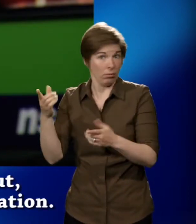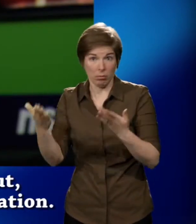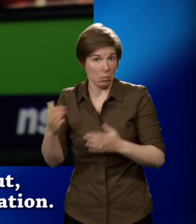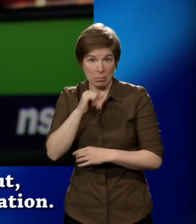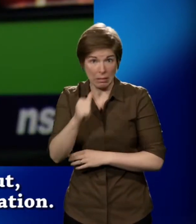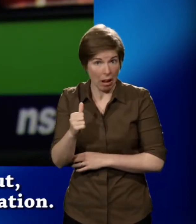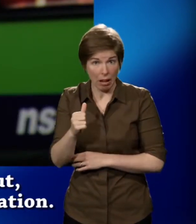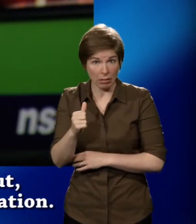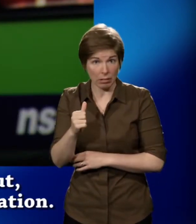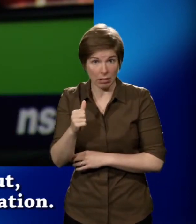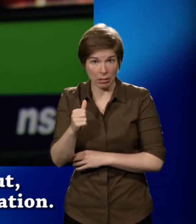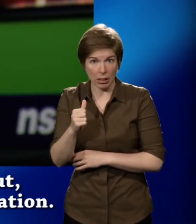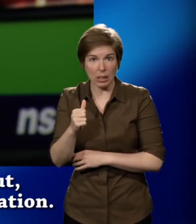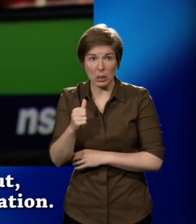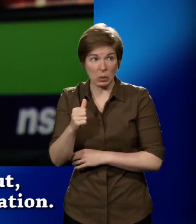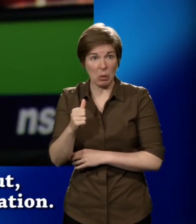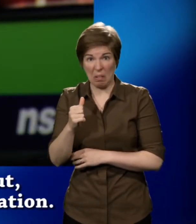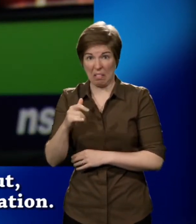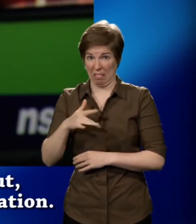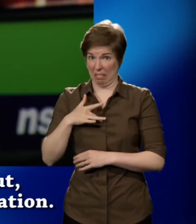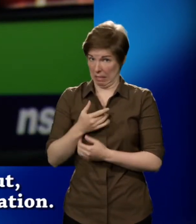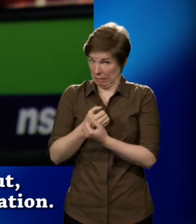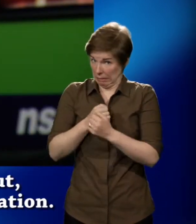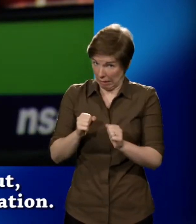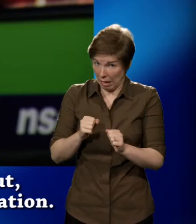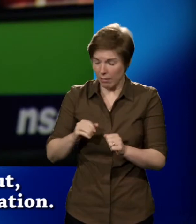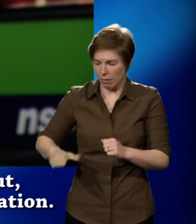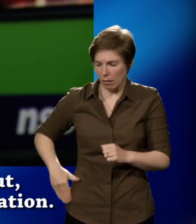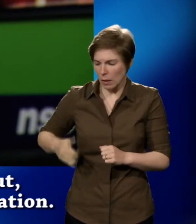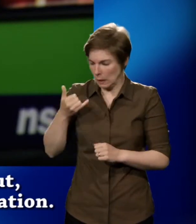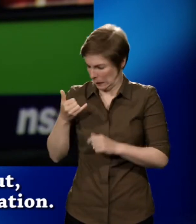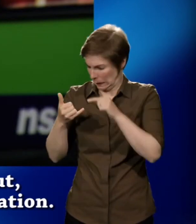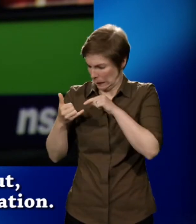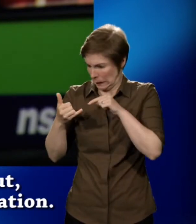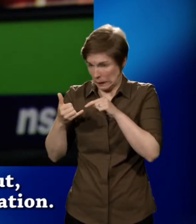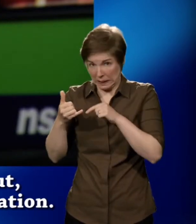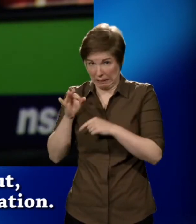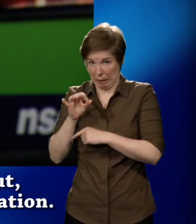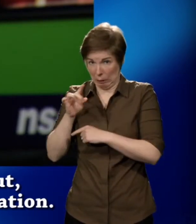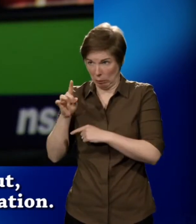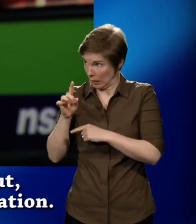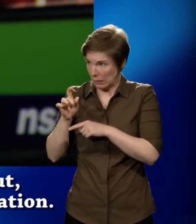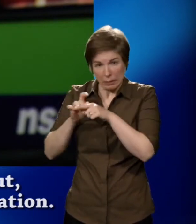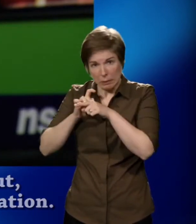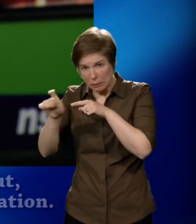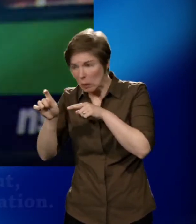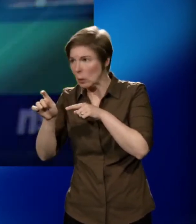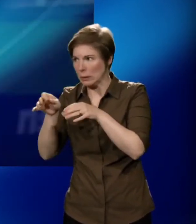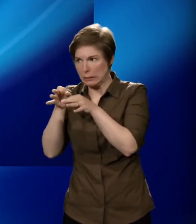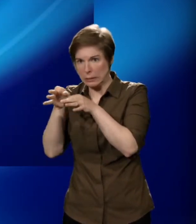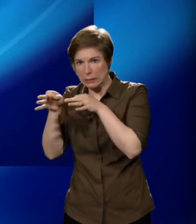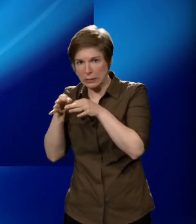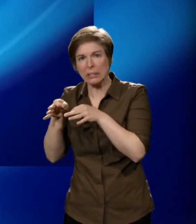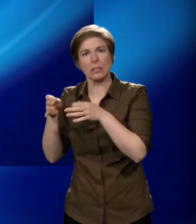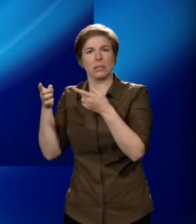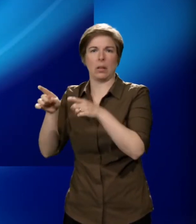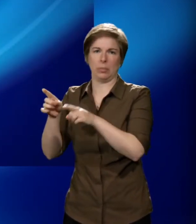if you have the ability to reach out to 911 and describe your situation.